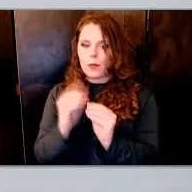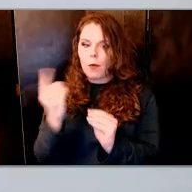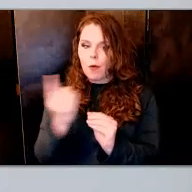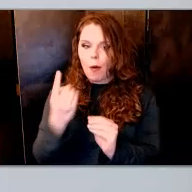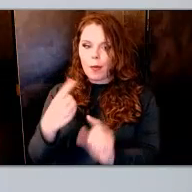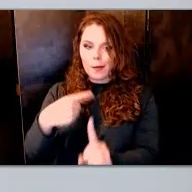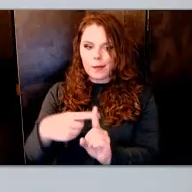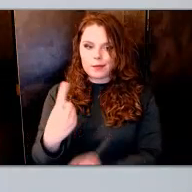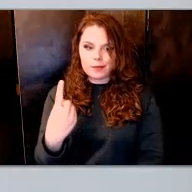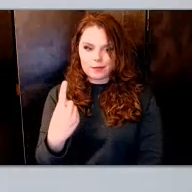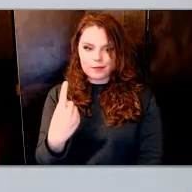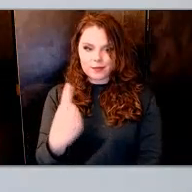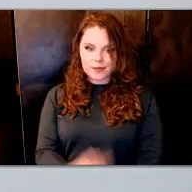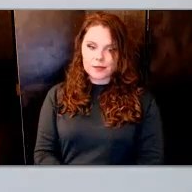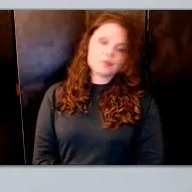a positive 1.